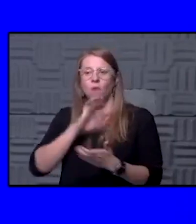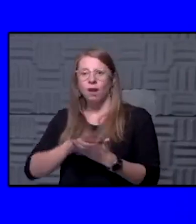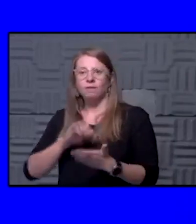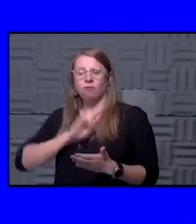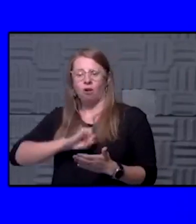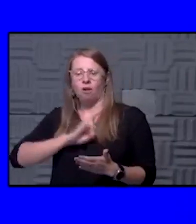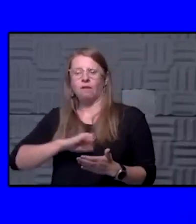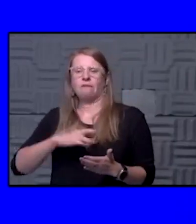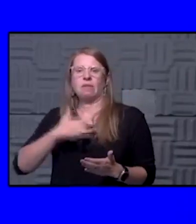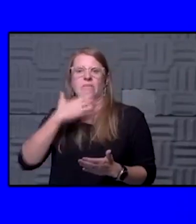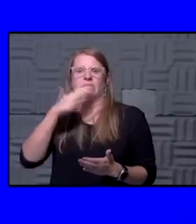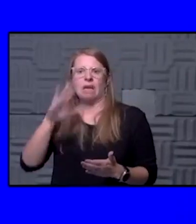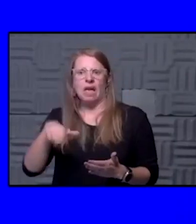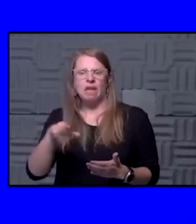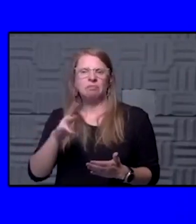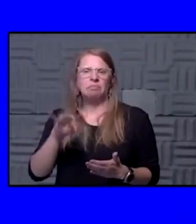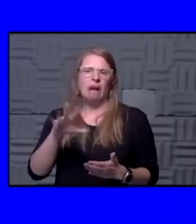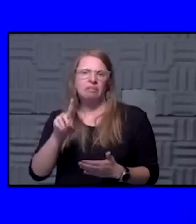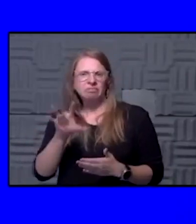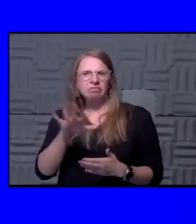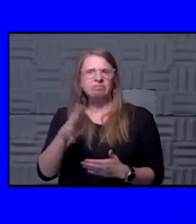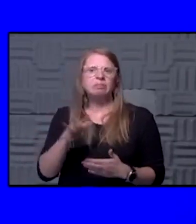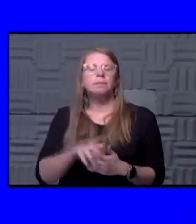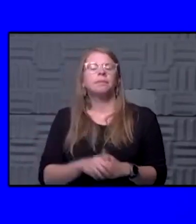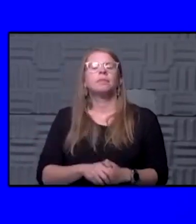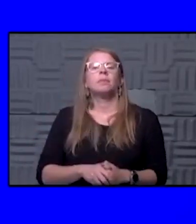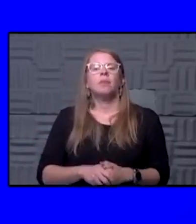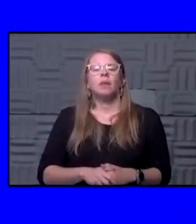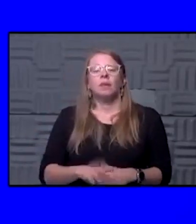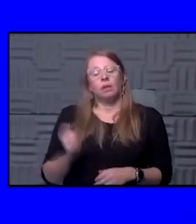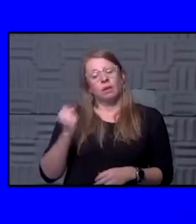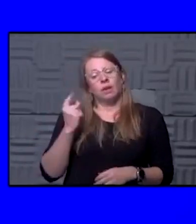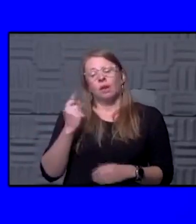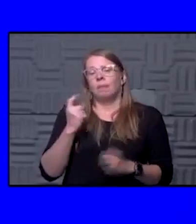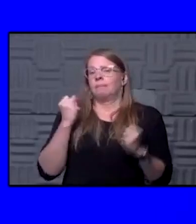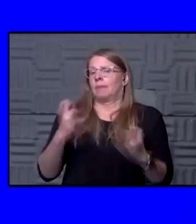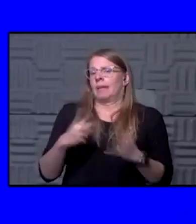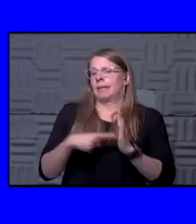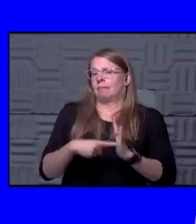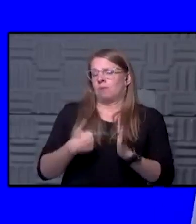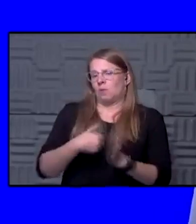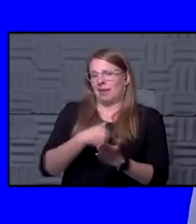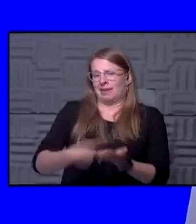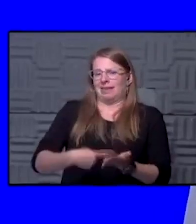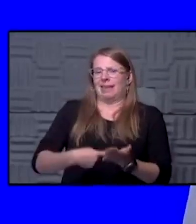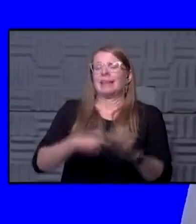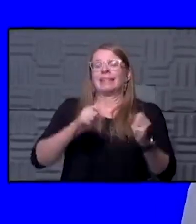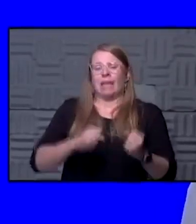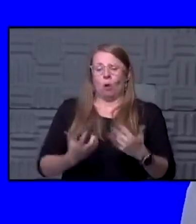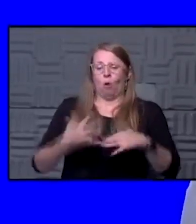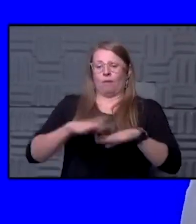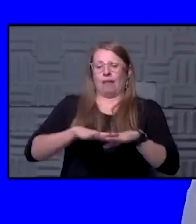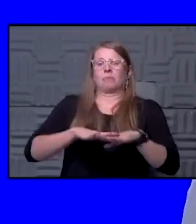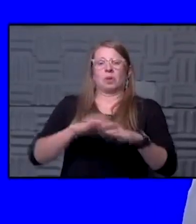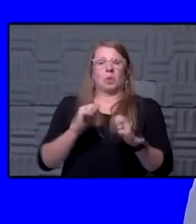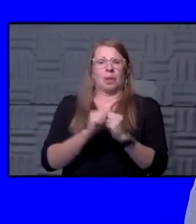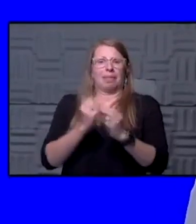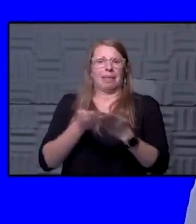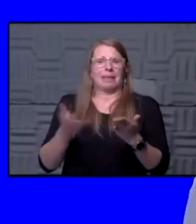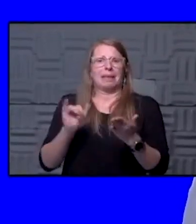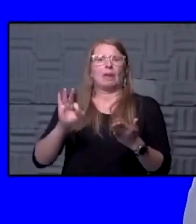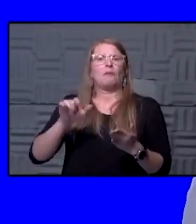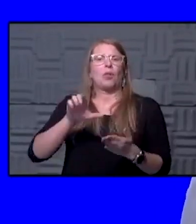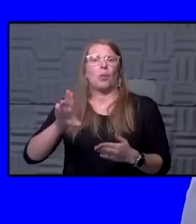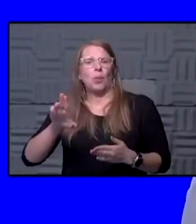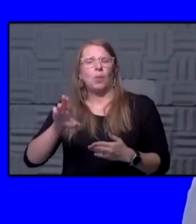cough and was feeling bad, mild. So we have to understand that a lot of these symptoms that we're talking about can overlap with things such as